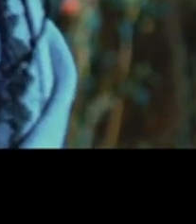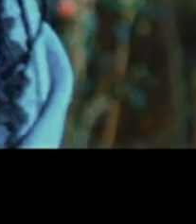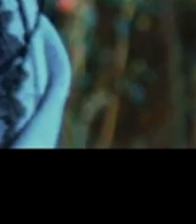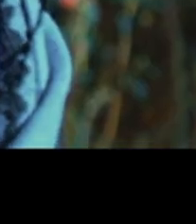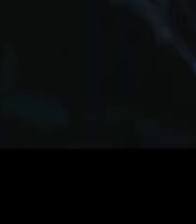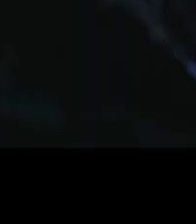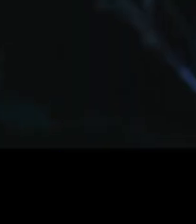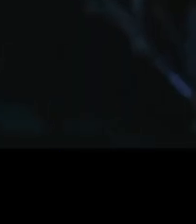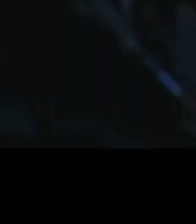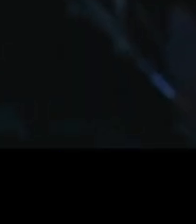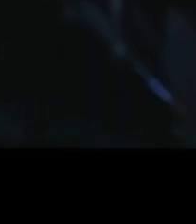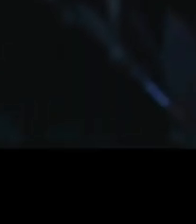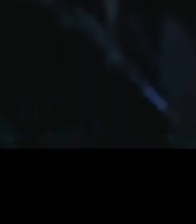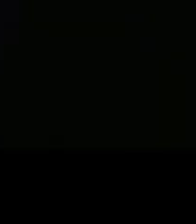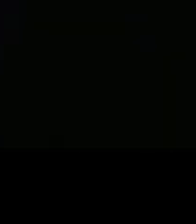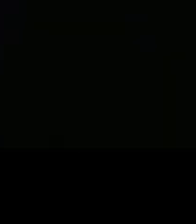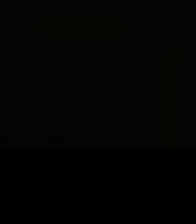Unafanya Jo,